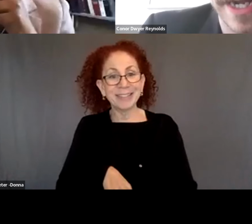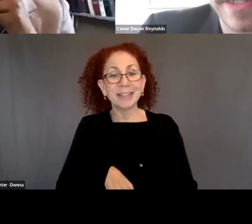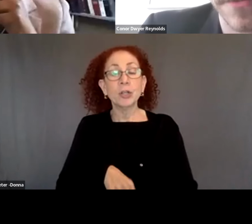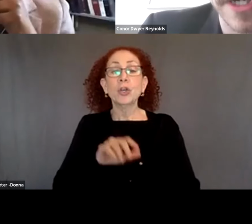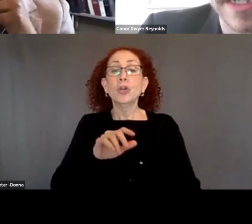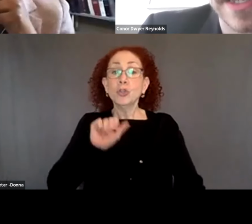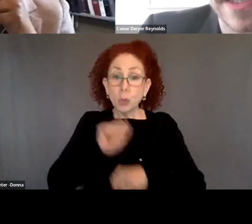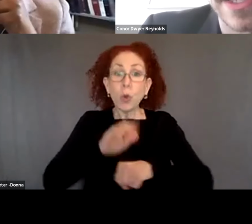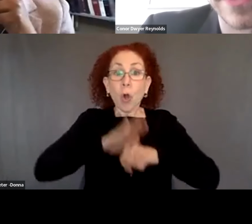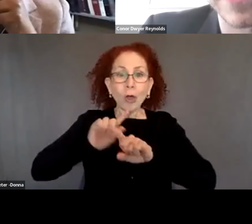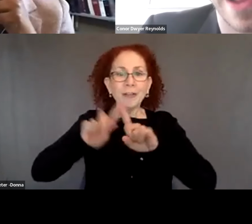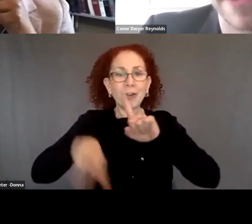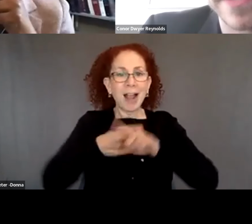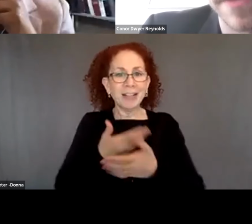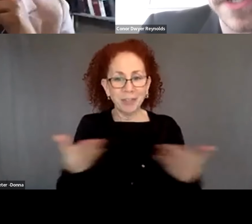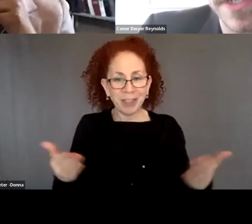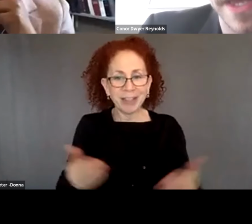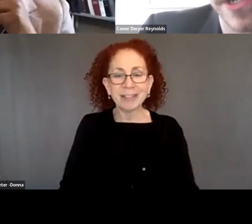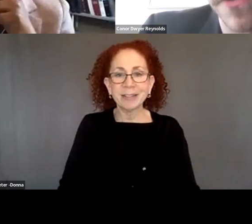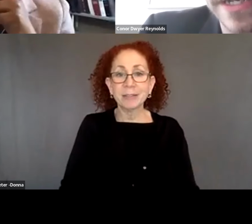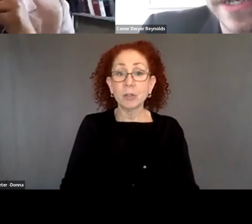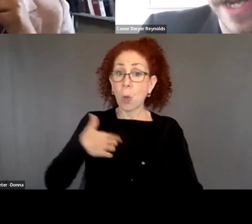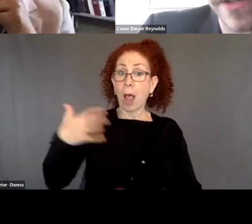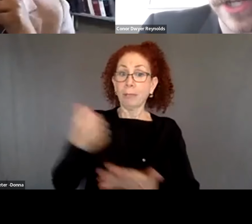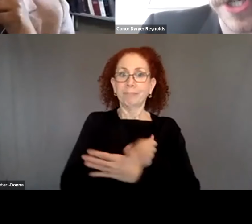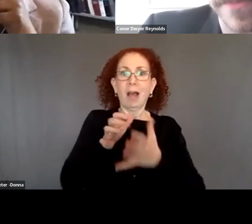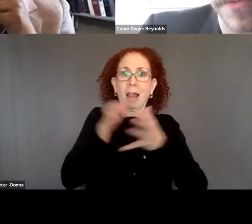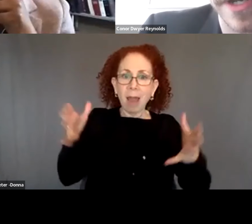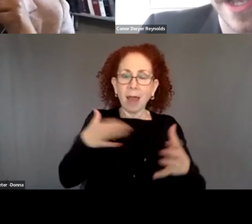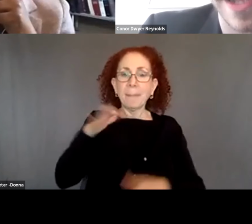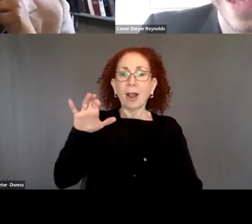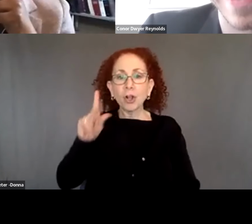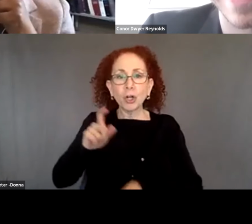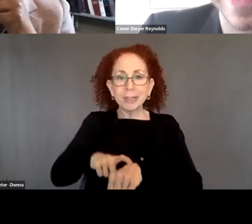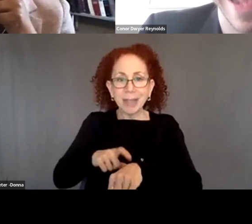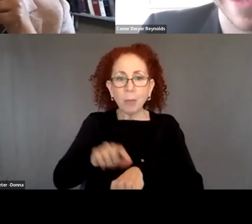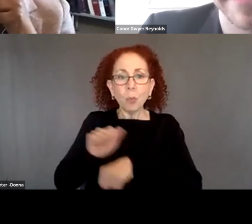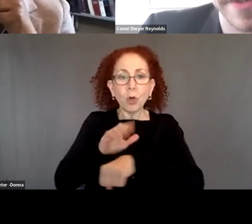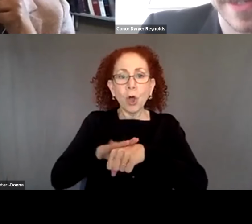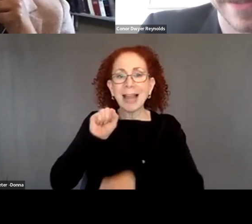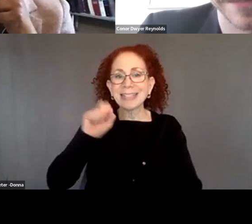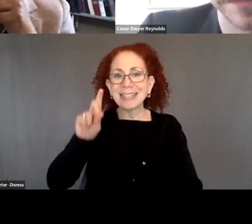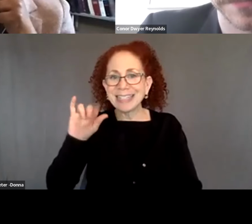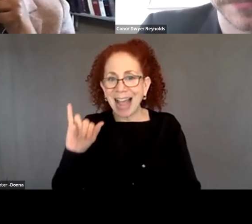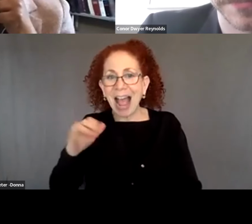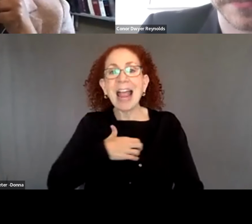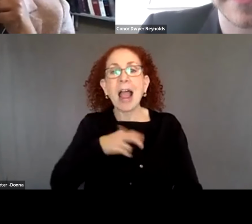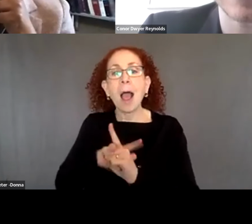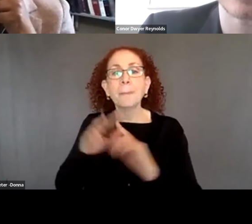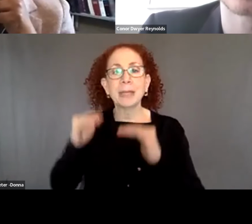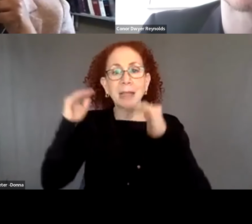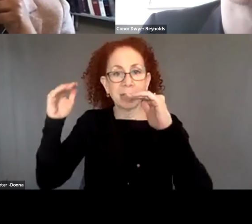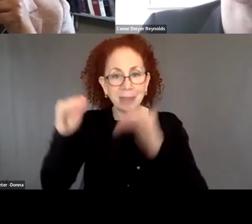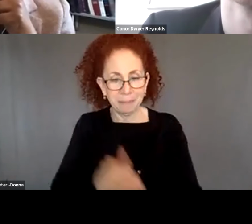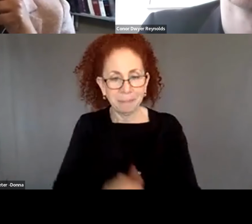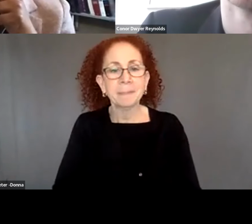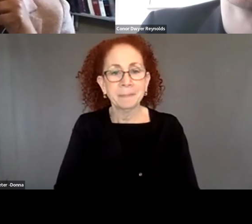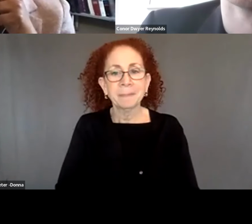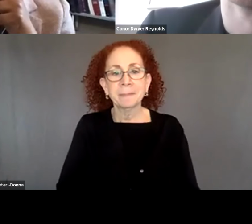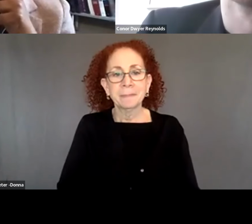different kinds of work. And so I was able to spend a great deal of my clerkship working on SSDI appeals.